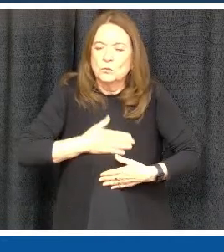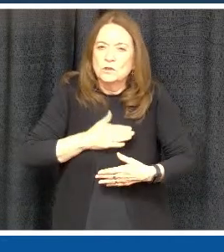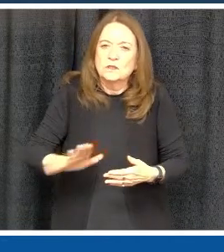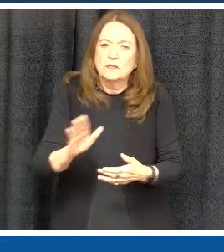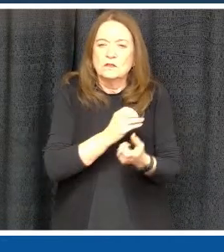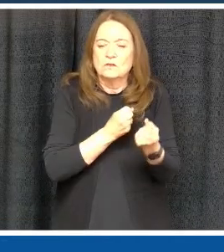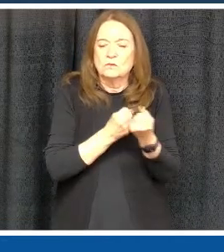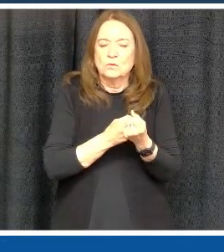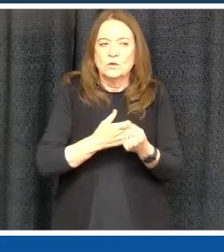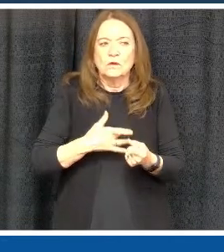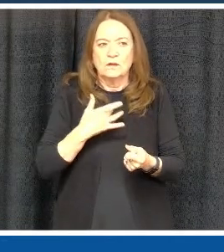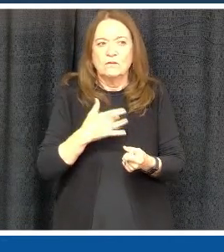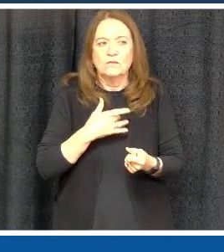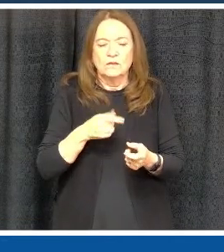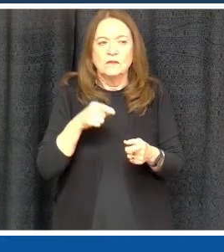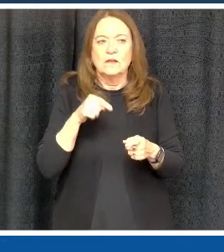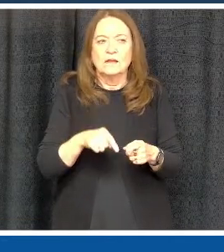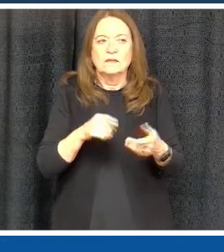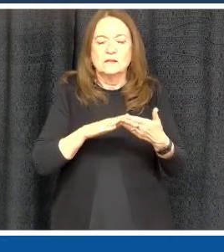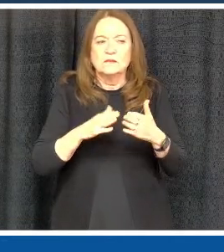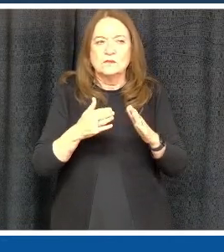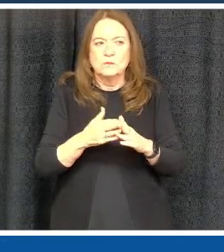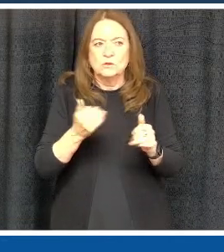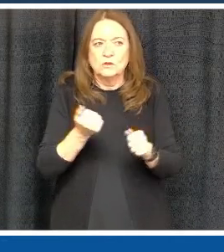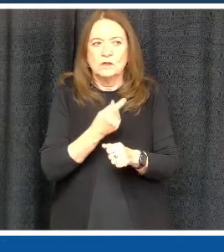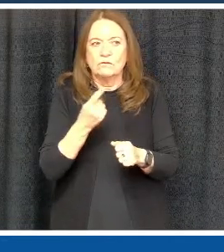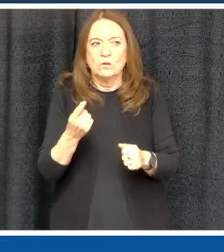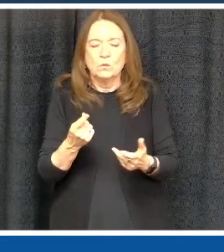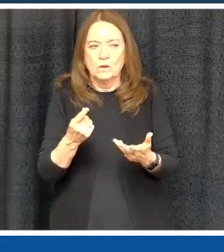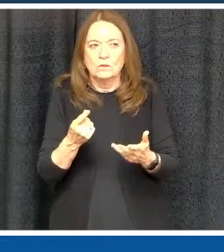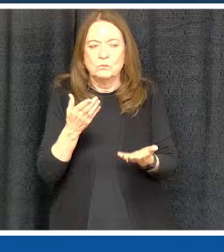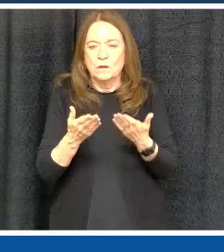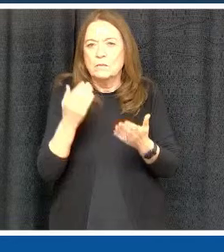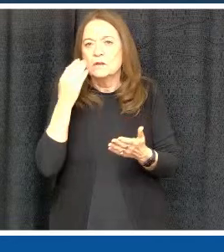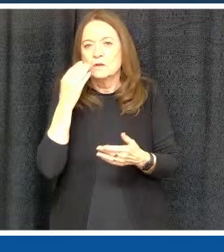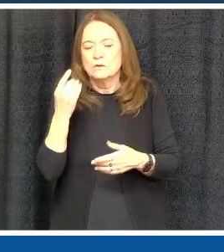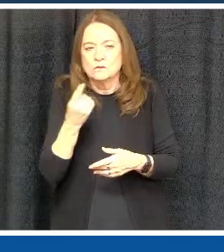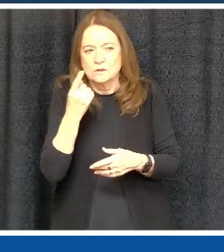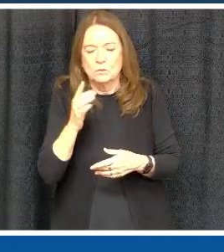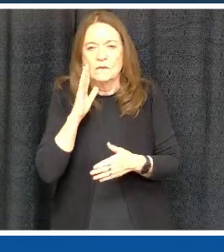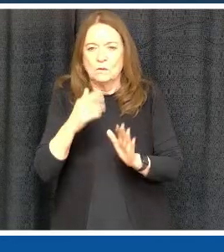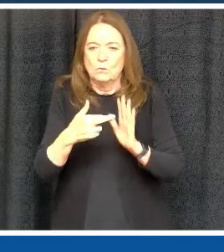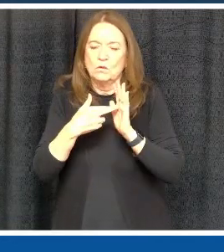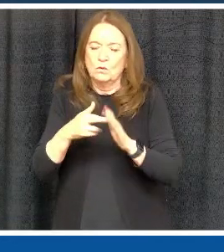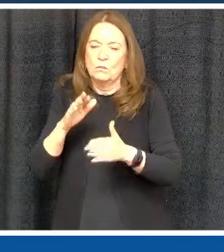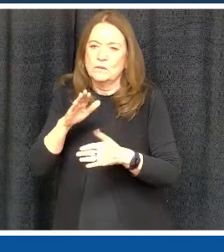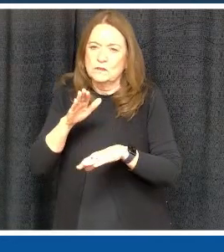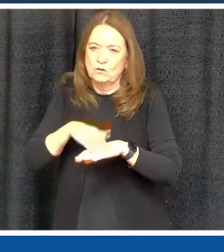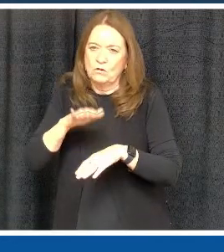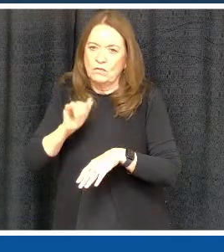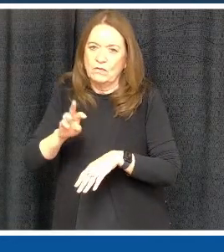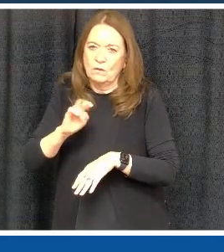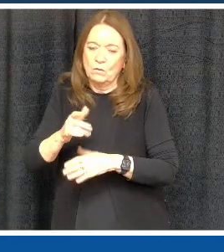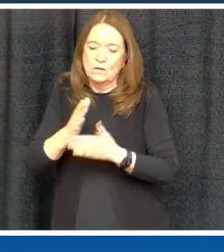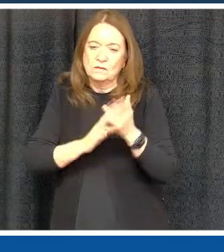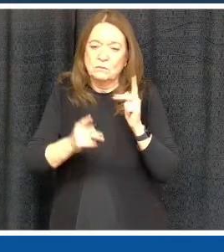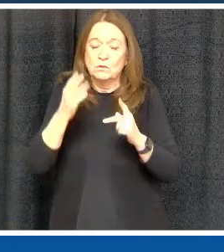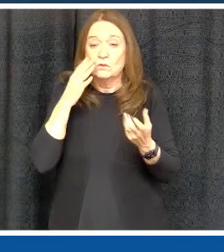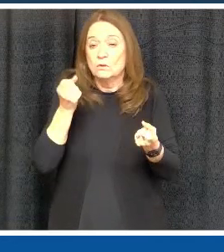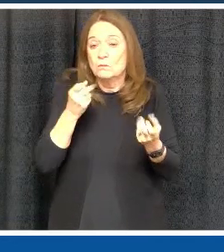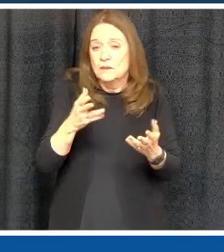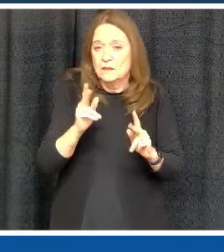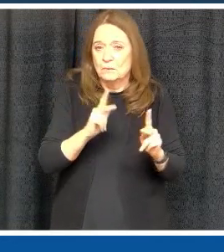feel like in this community, everybody probably knows one name that will be represented on that wall. Some people will know multiple